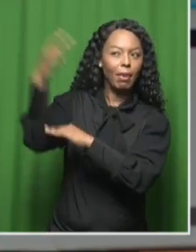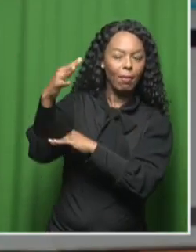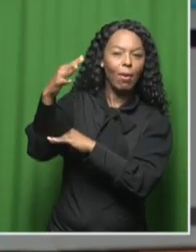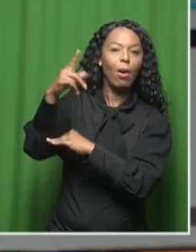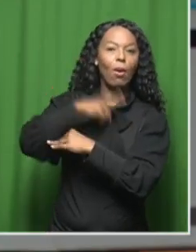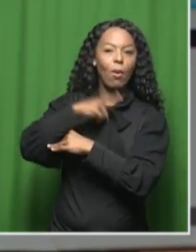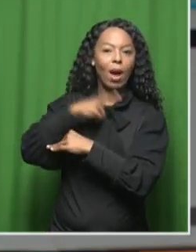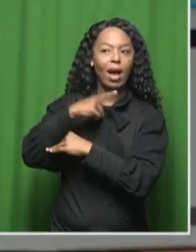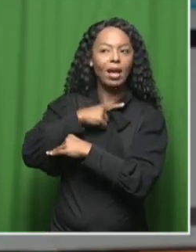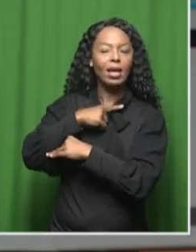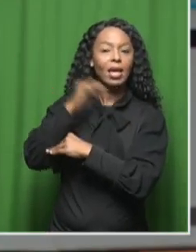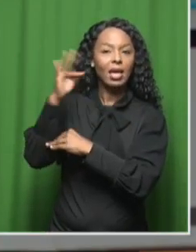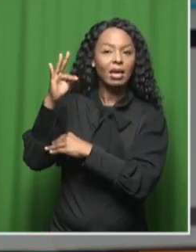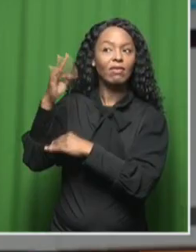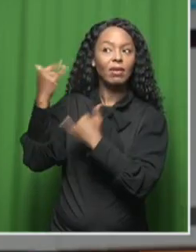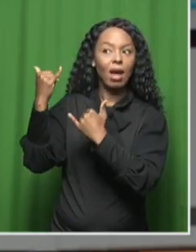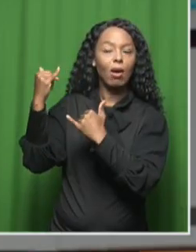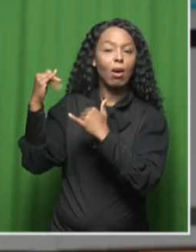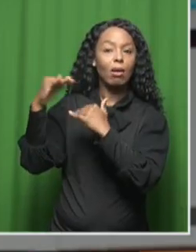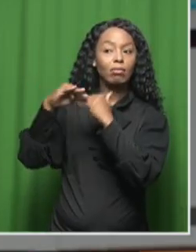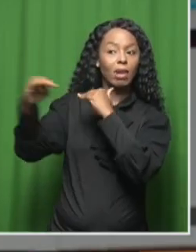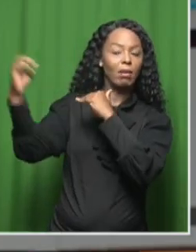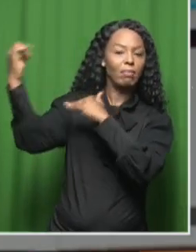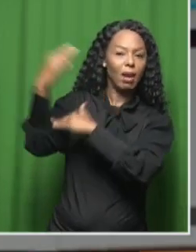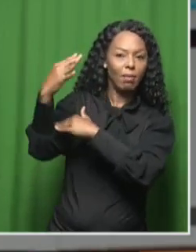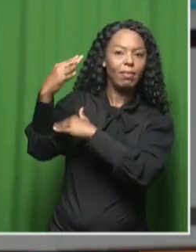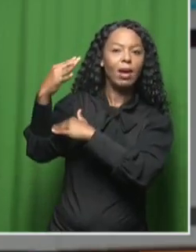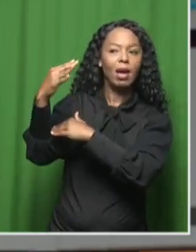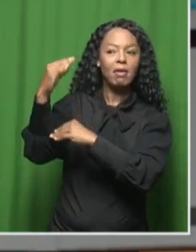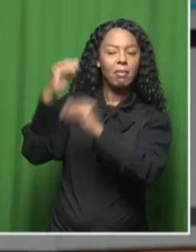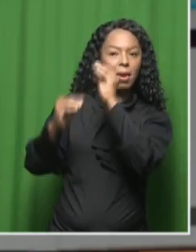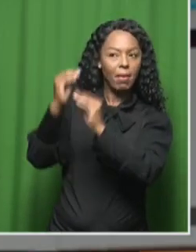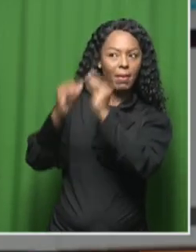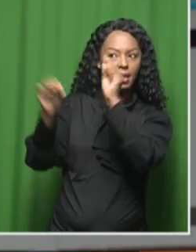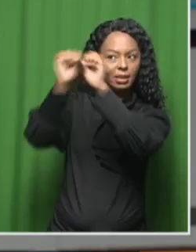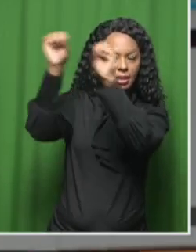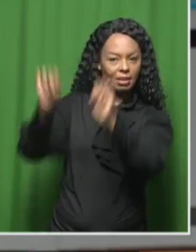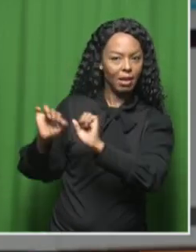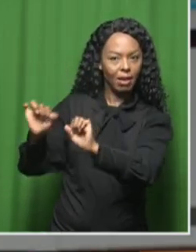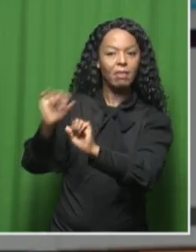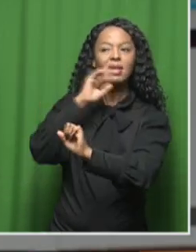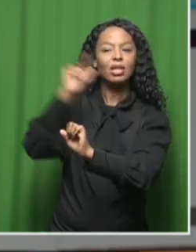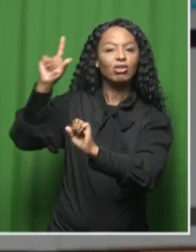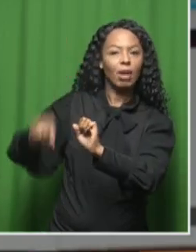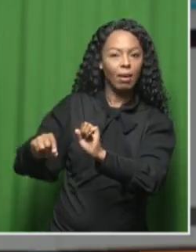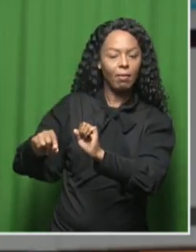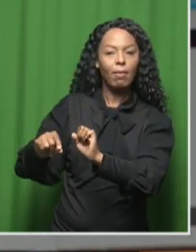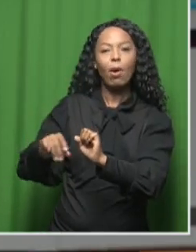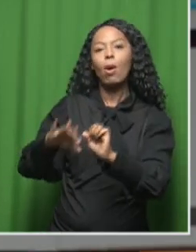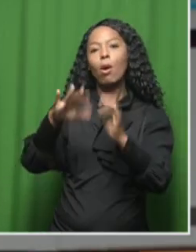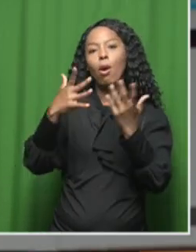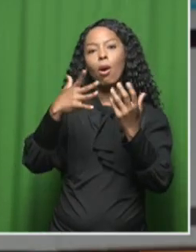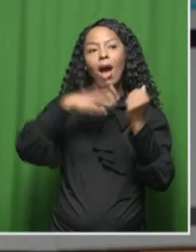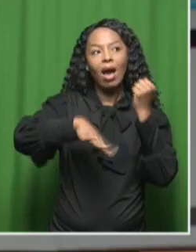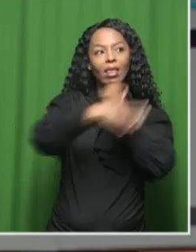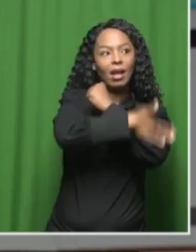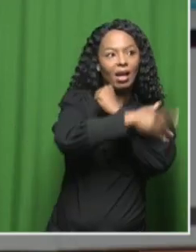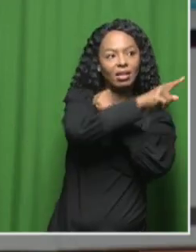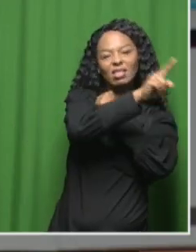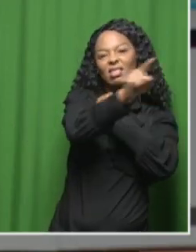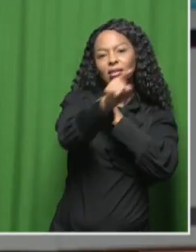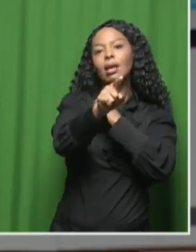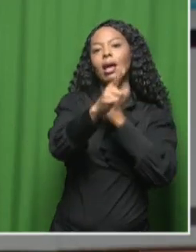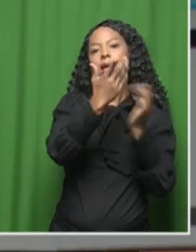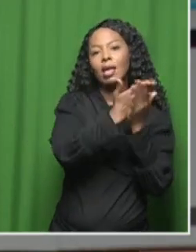cheaper thing to do in terms of reducing its own emissions. Or such a country may decide to invest in protecting the Amazon